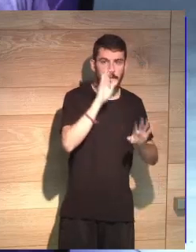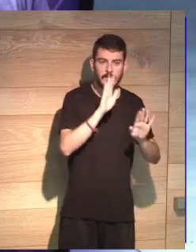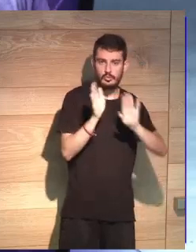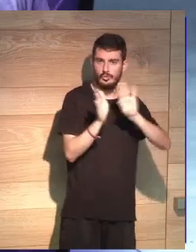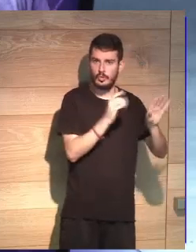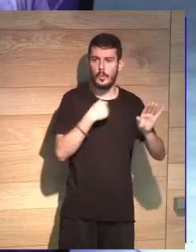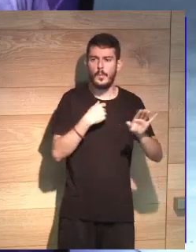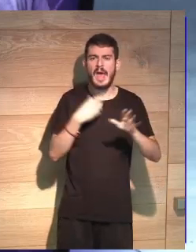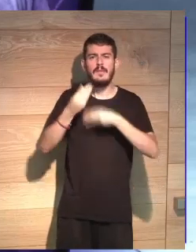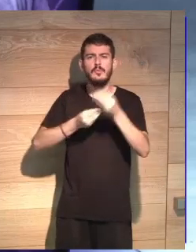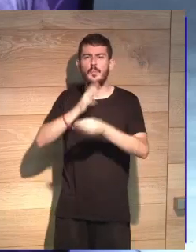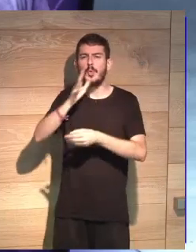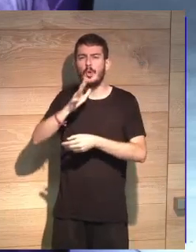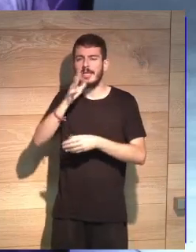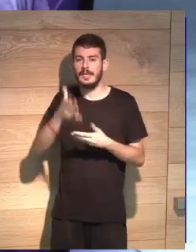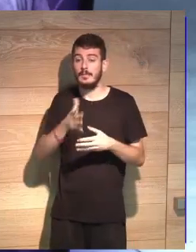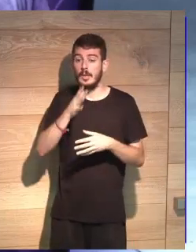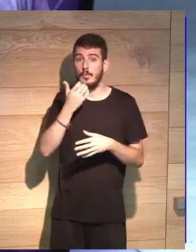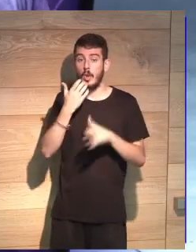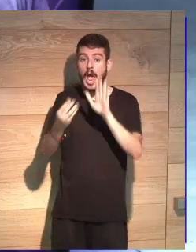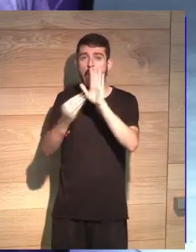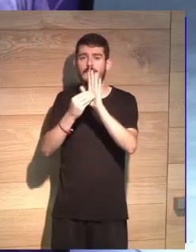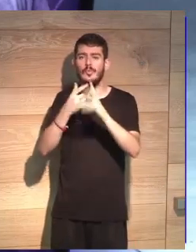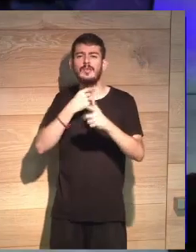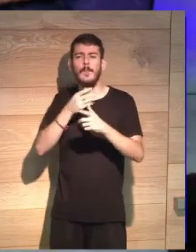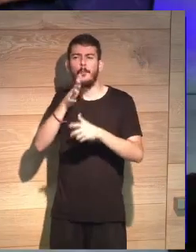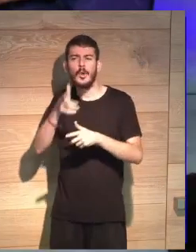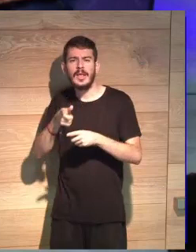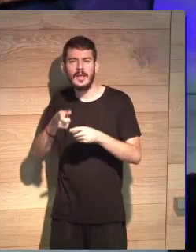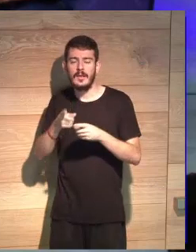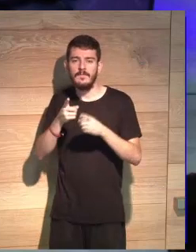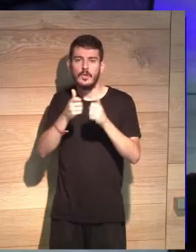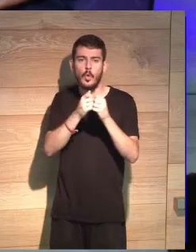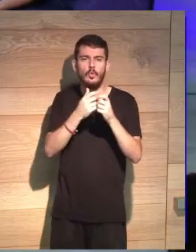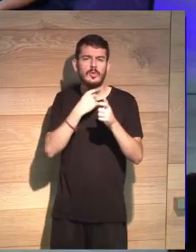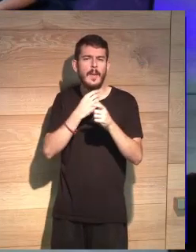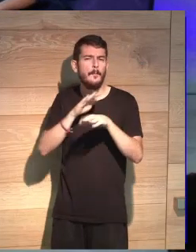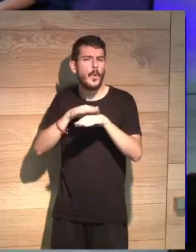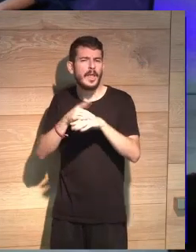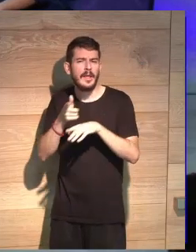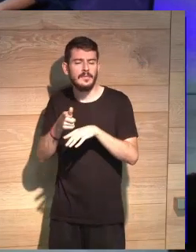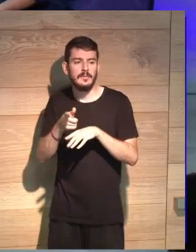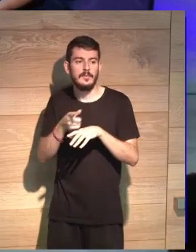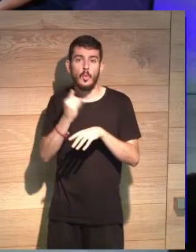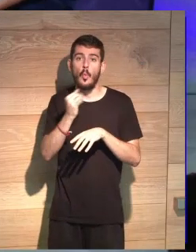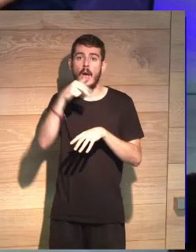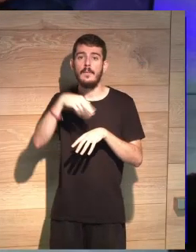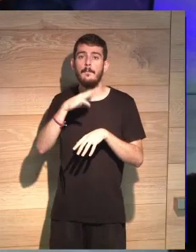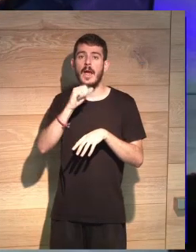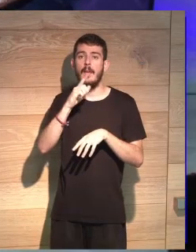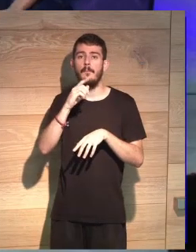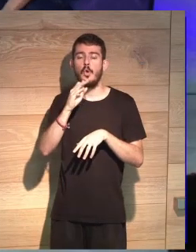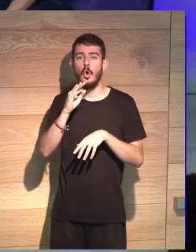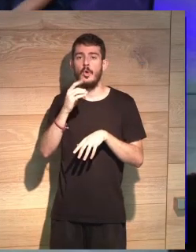Instagram lover, I've been interested in the whys. Why we like an app, why we like a video game, and what